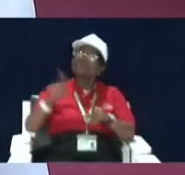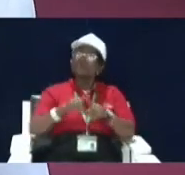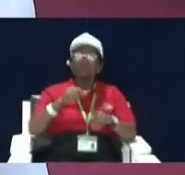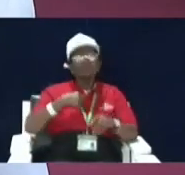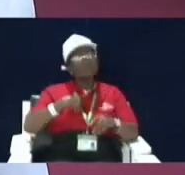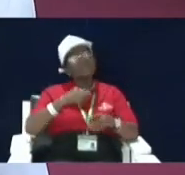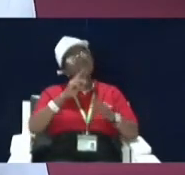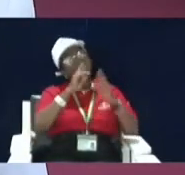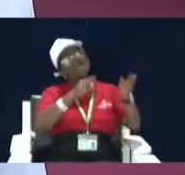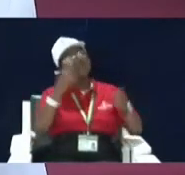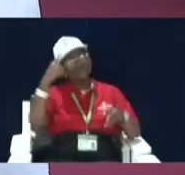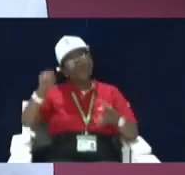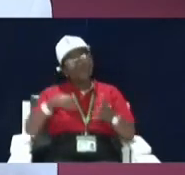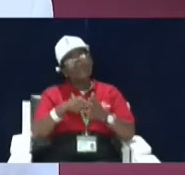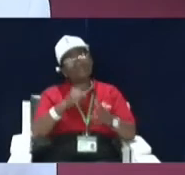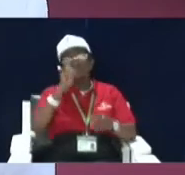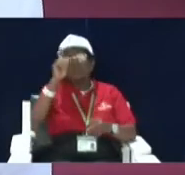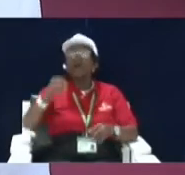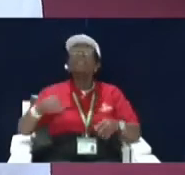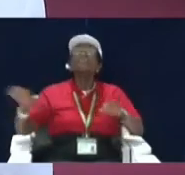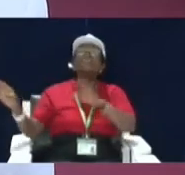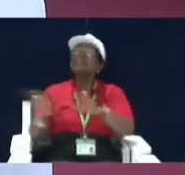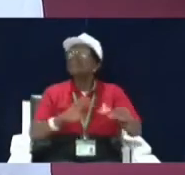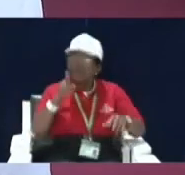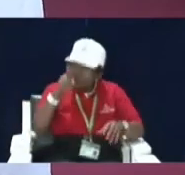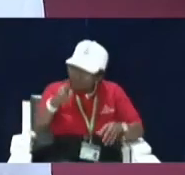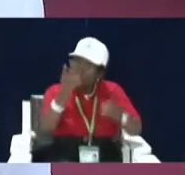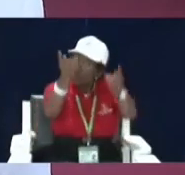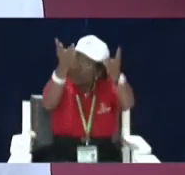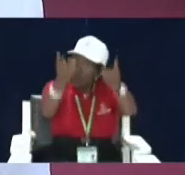one. Do you want to die?